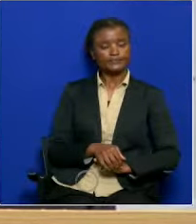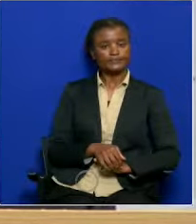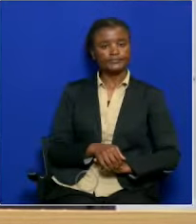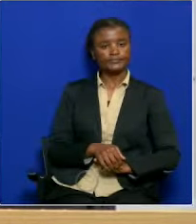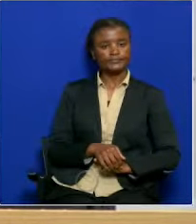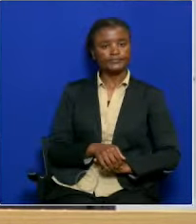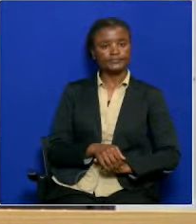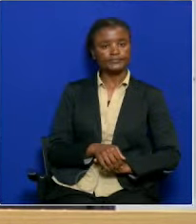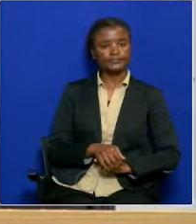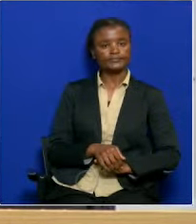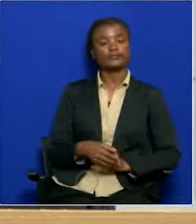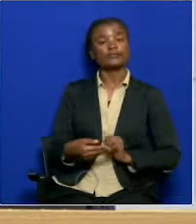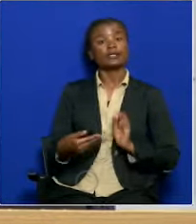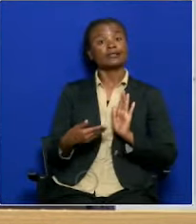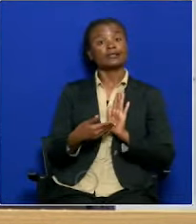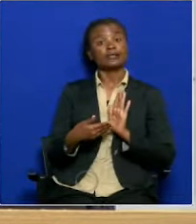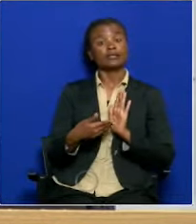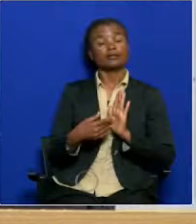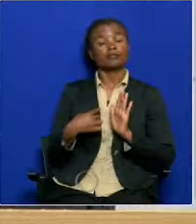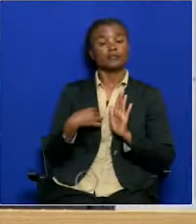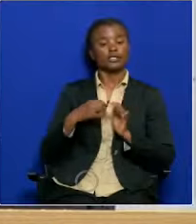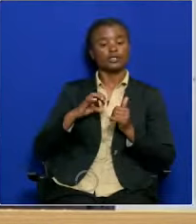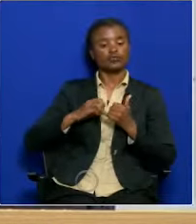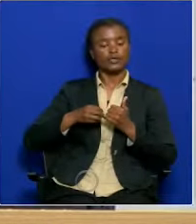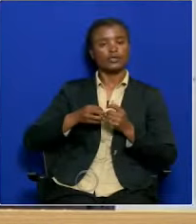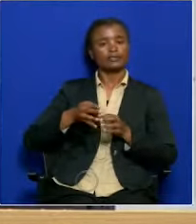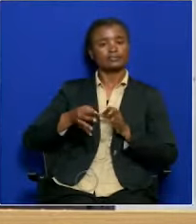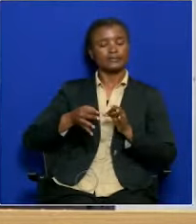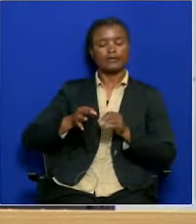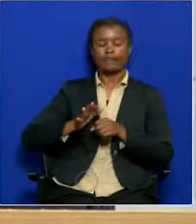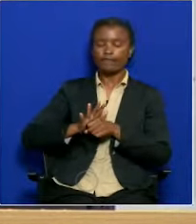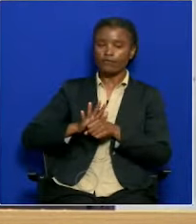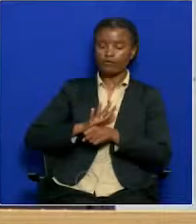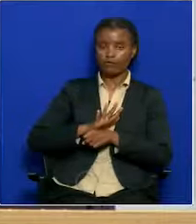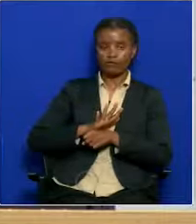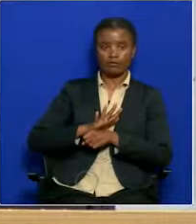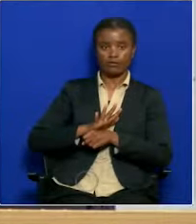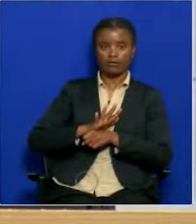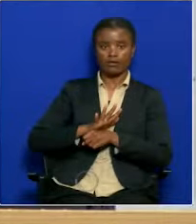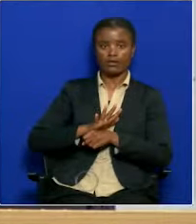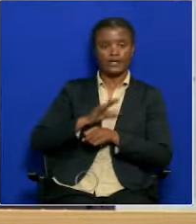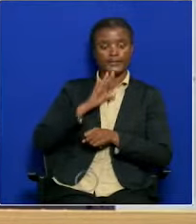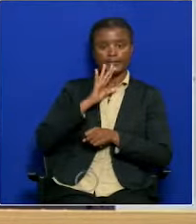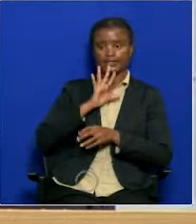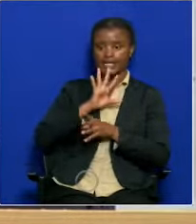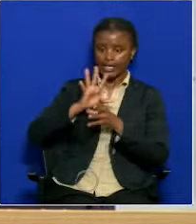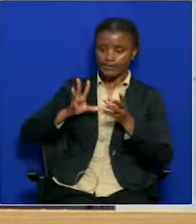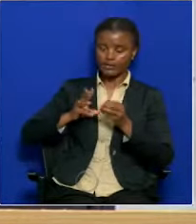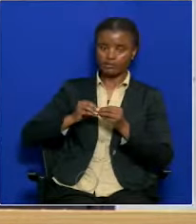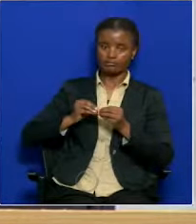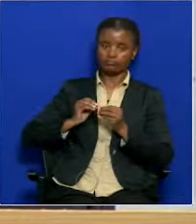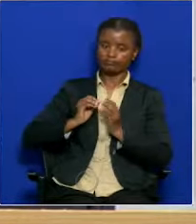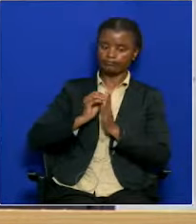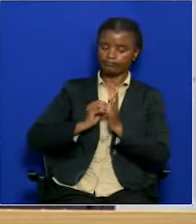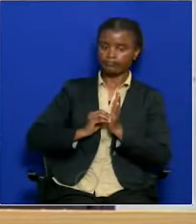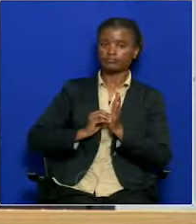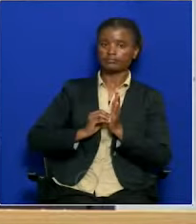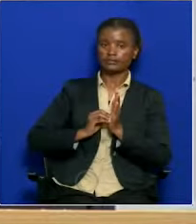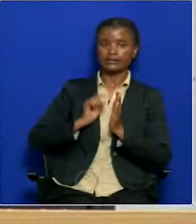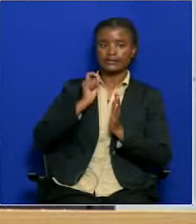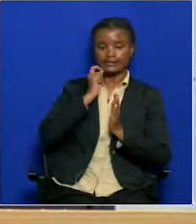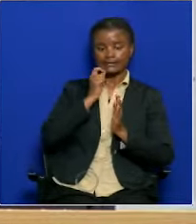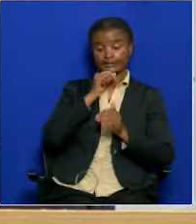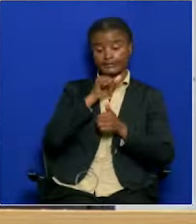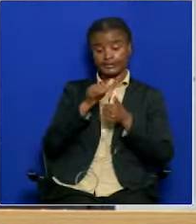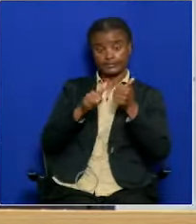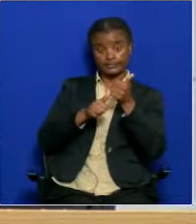trying to explain in full so that I don't leave anything out. that he's my subordinate. He's working